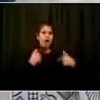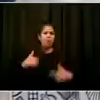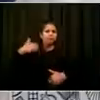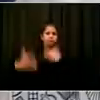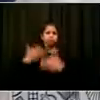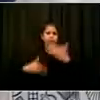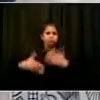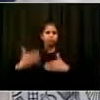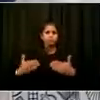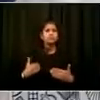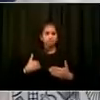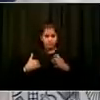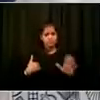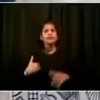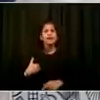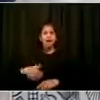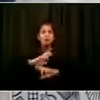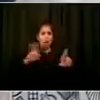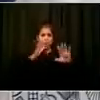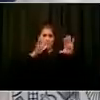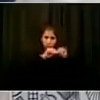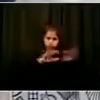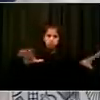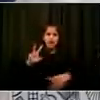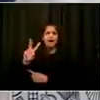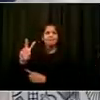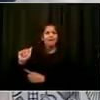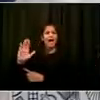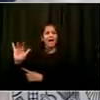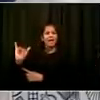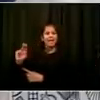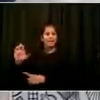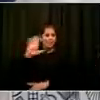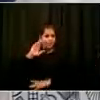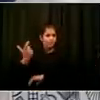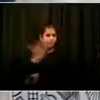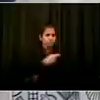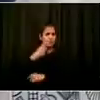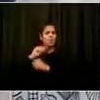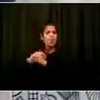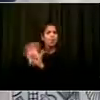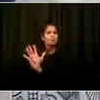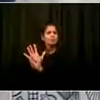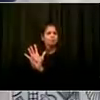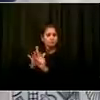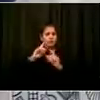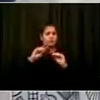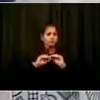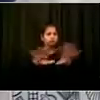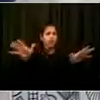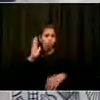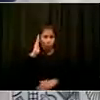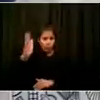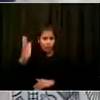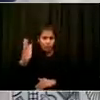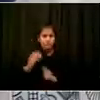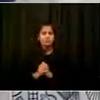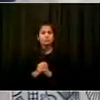comeback, but how to make it a fair comeback. We can't repeat the status quo that was in New York City. That's not going to help us. We got to do something